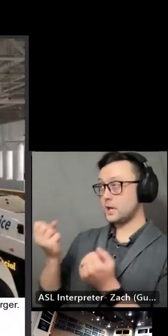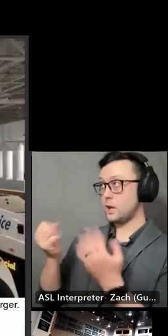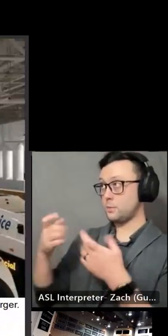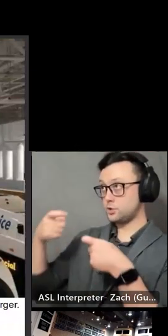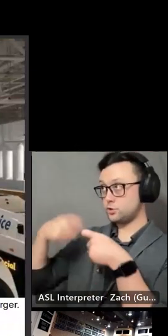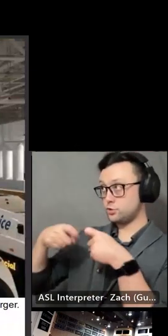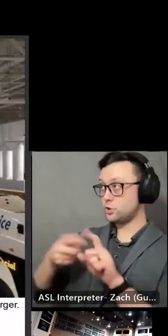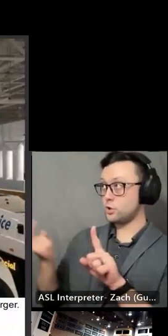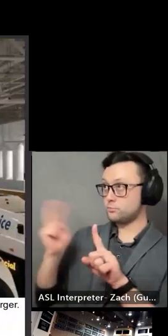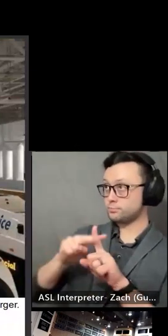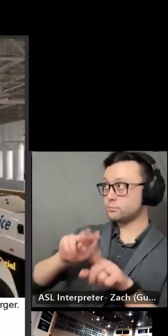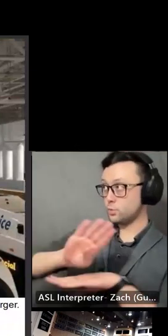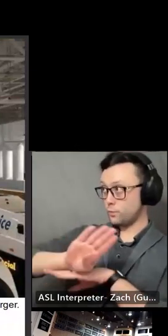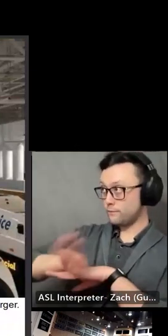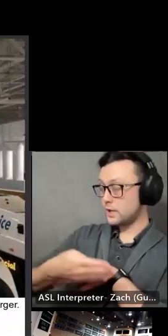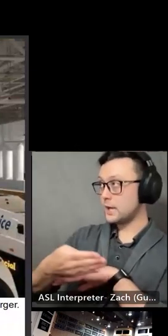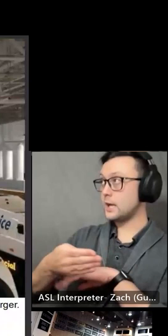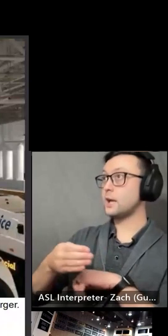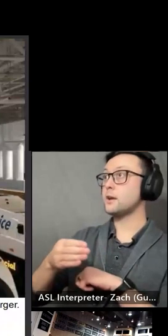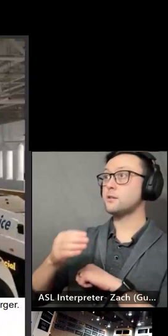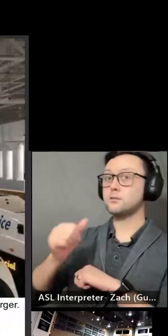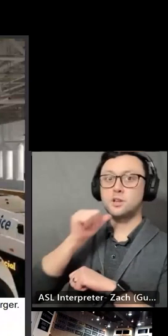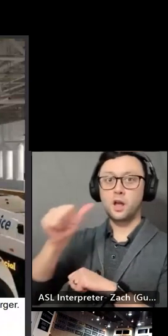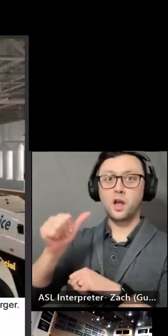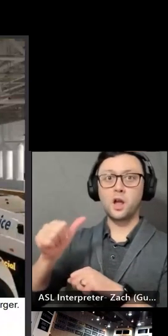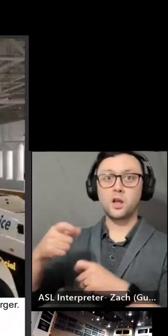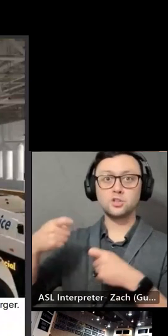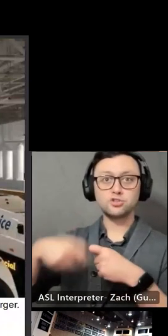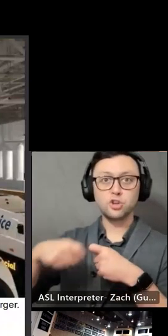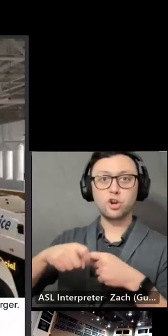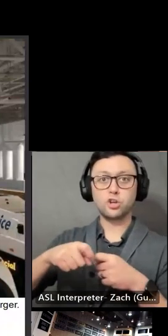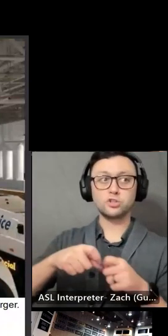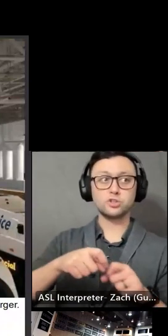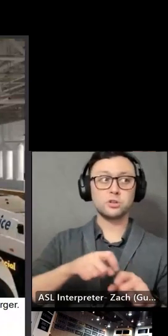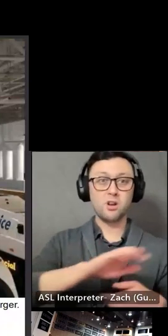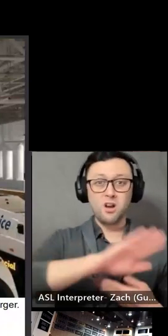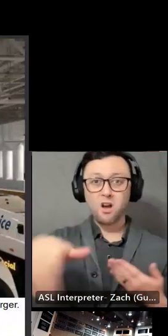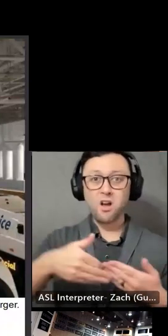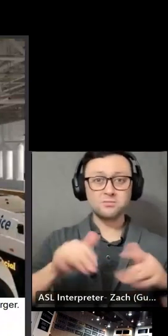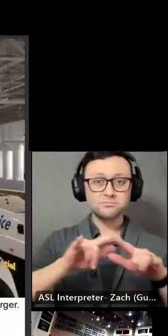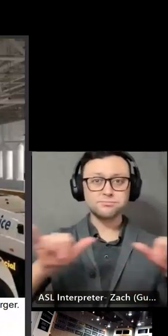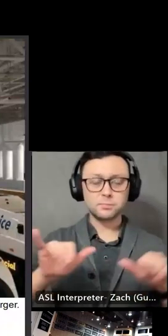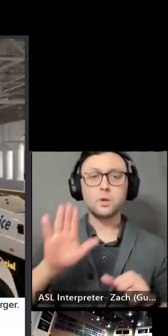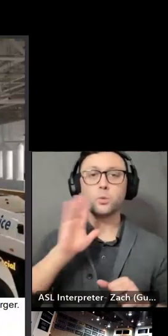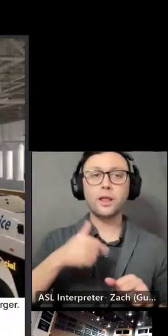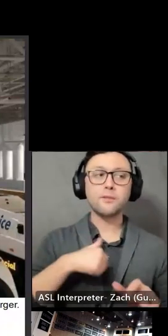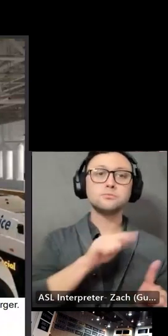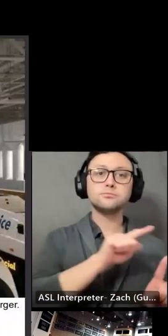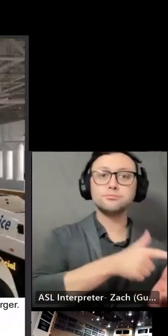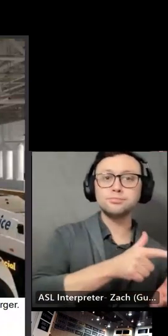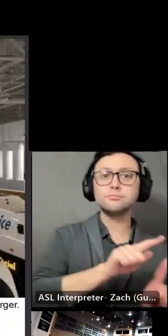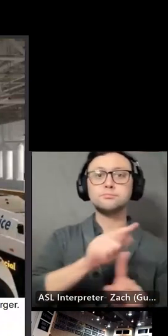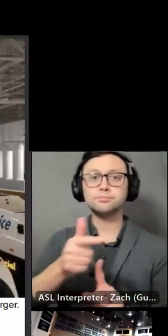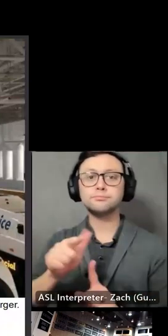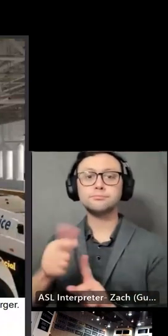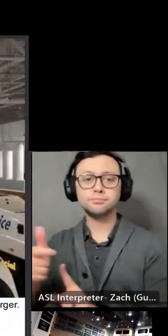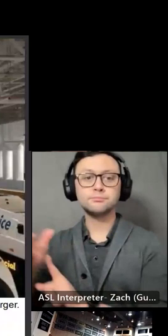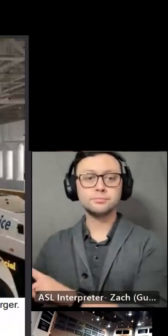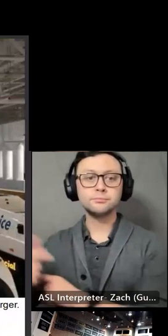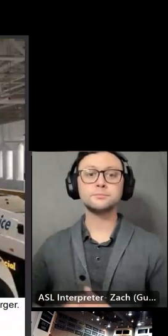overnight and not kind of charging all the buses all at once. And we've been coordinating closely already with